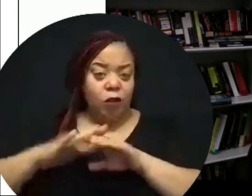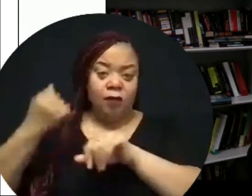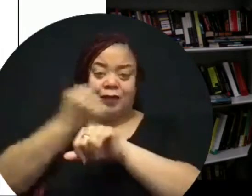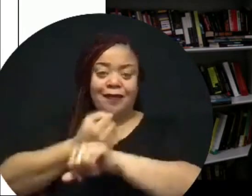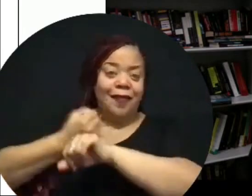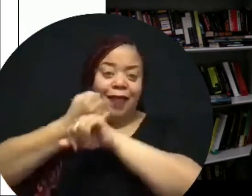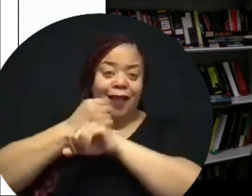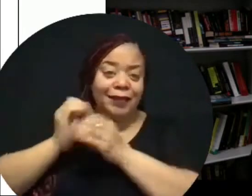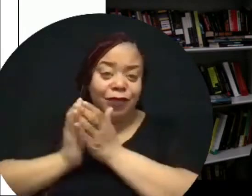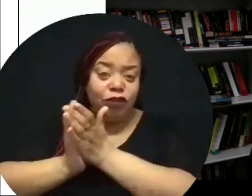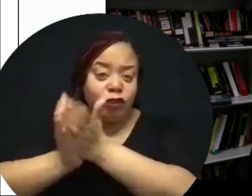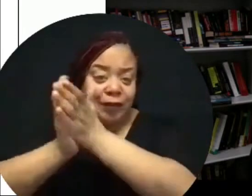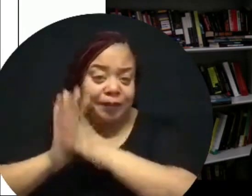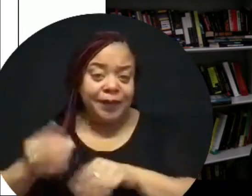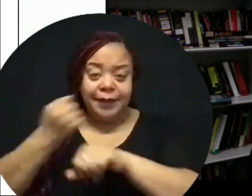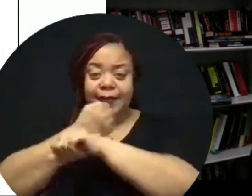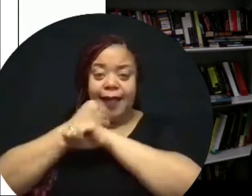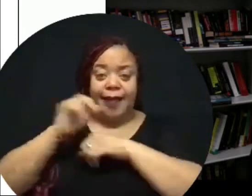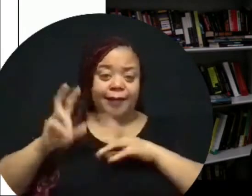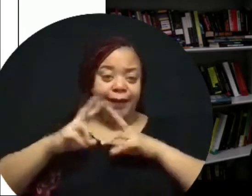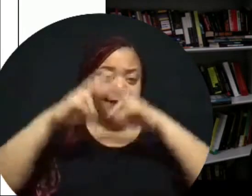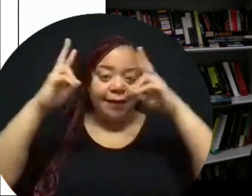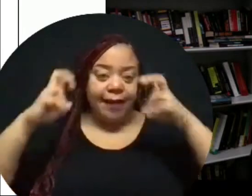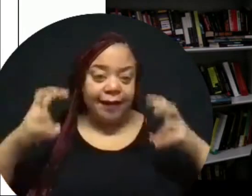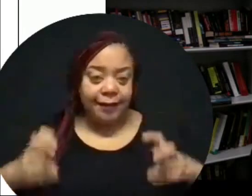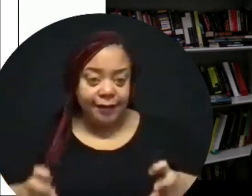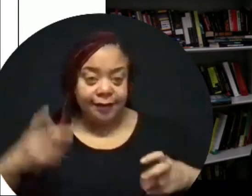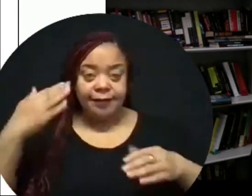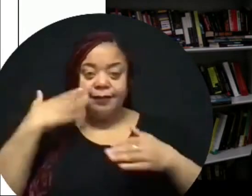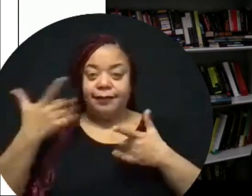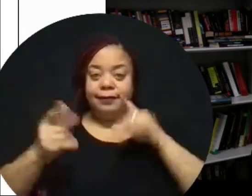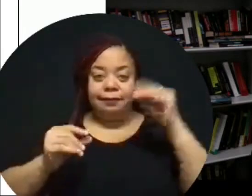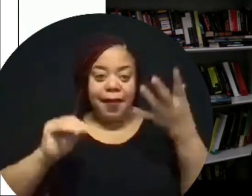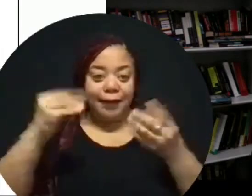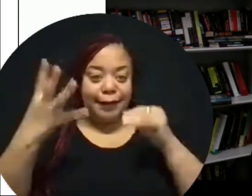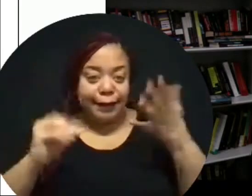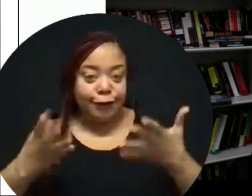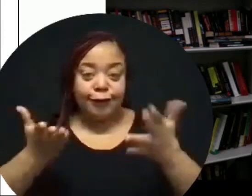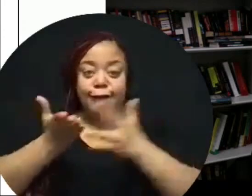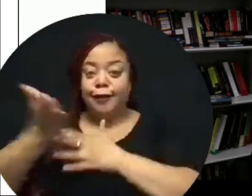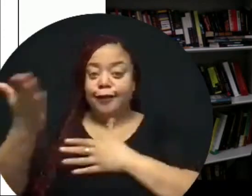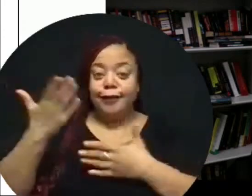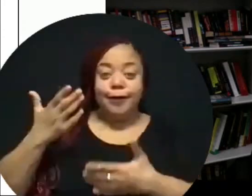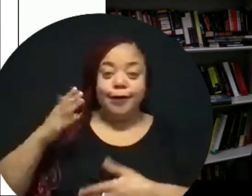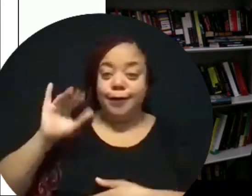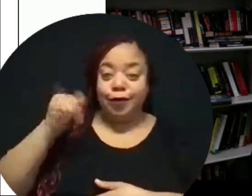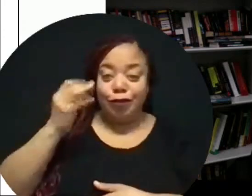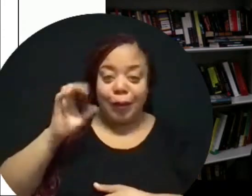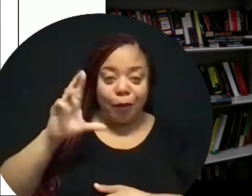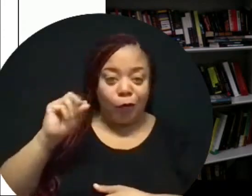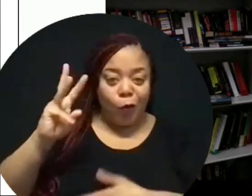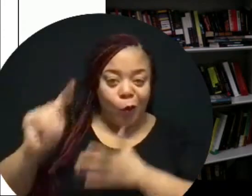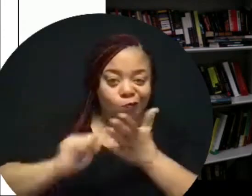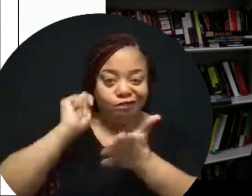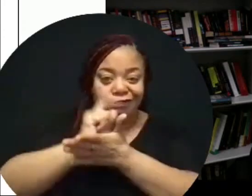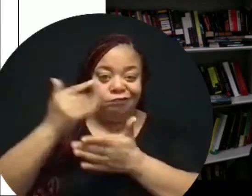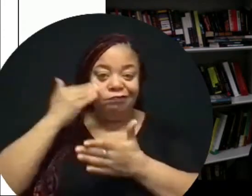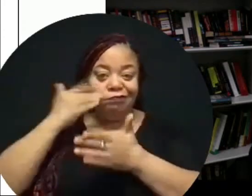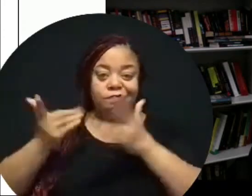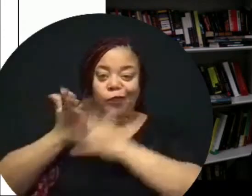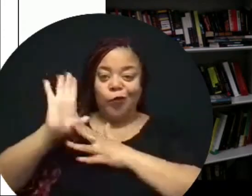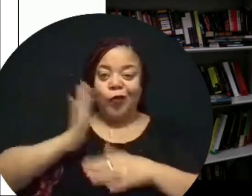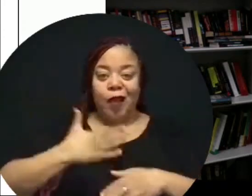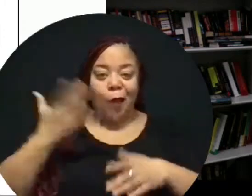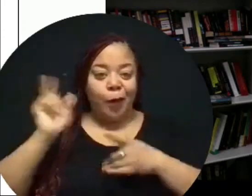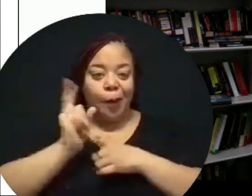and our communities, that there's all kinds of alternatives that are percolating. And it's about abolition is about putting